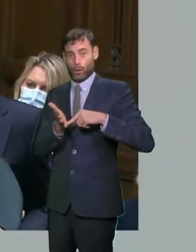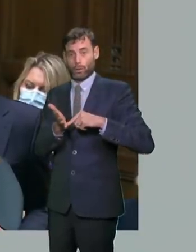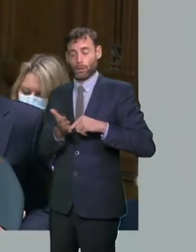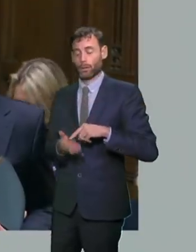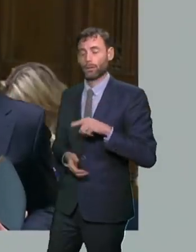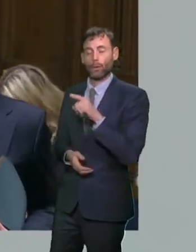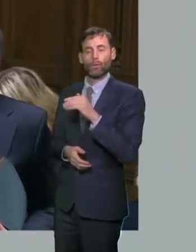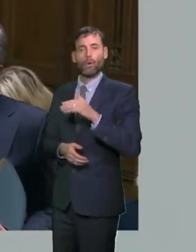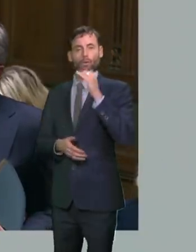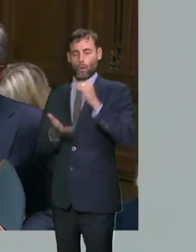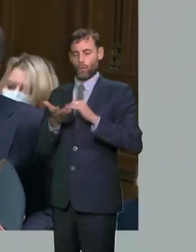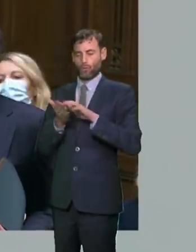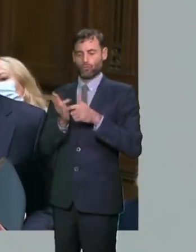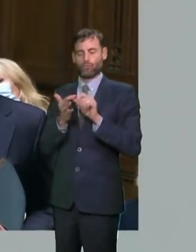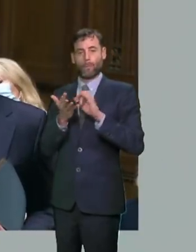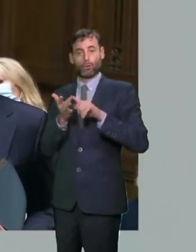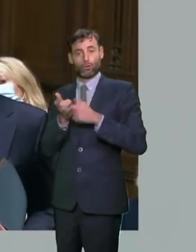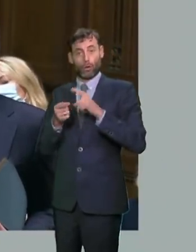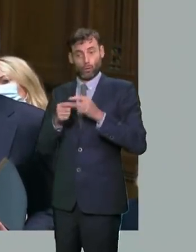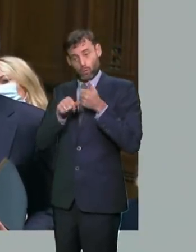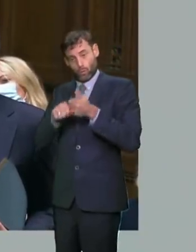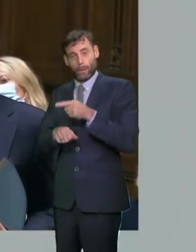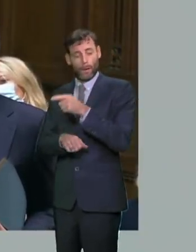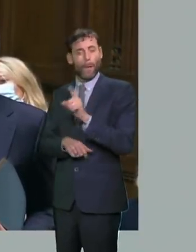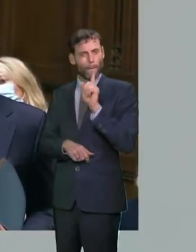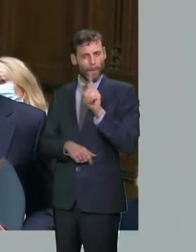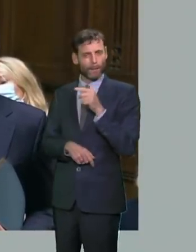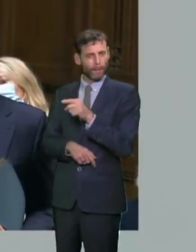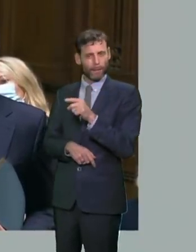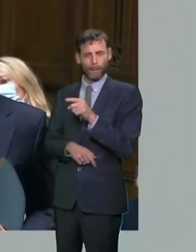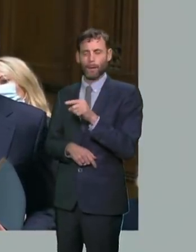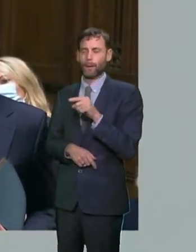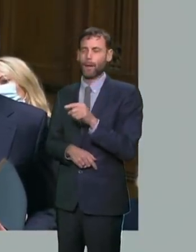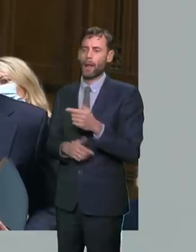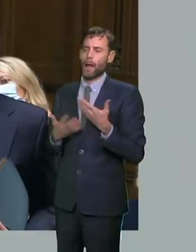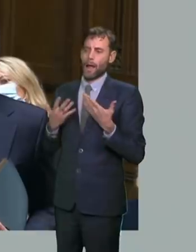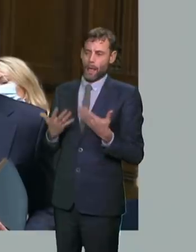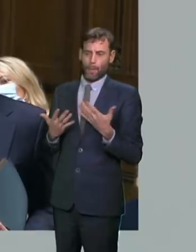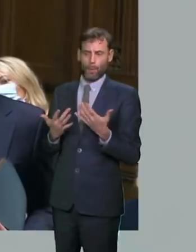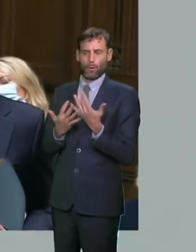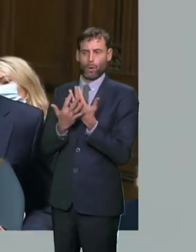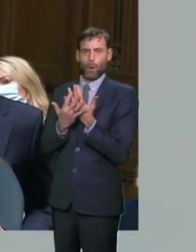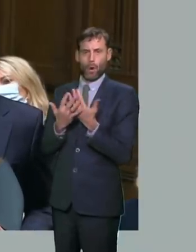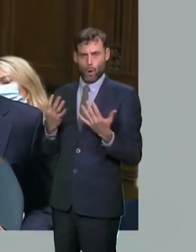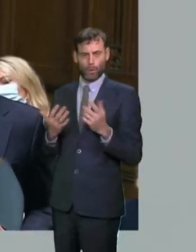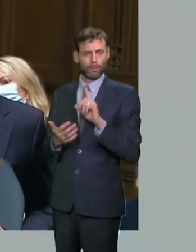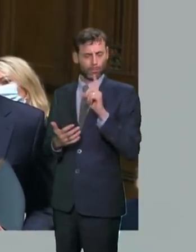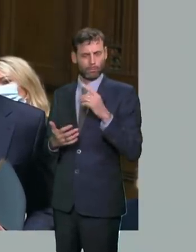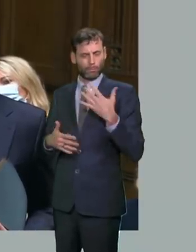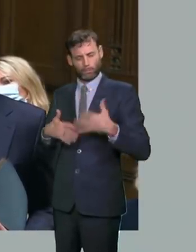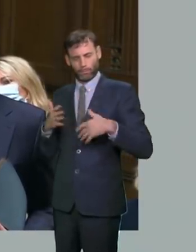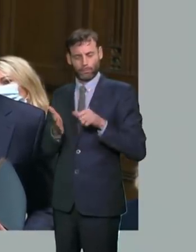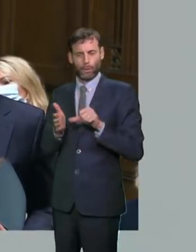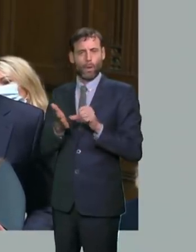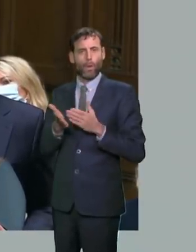North Shropshire. But he will also know that the number one issue affecting Salopians at the moment is the £312